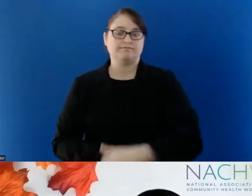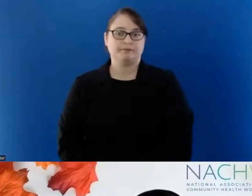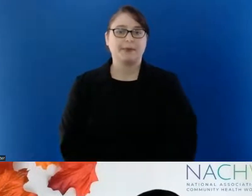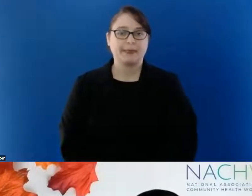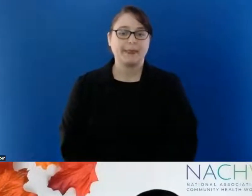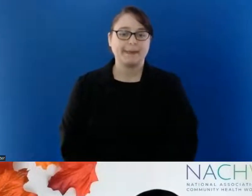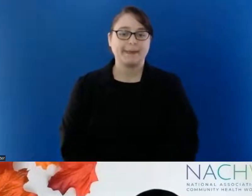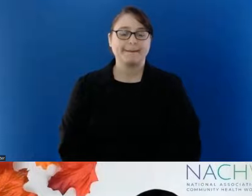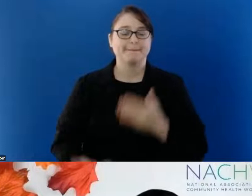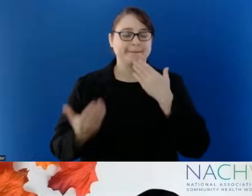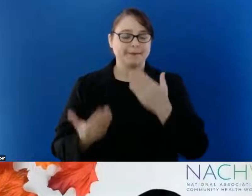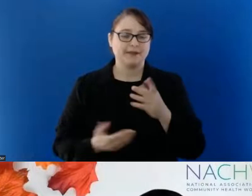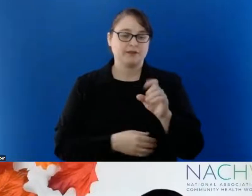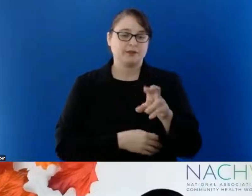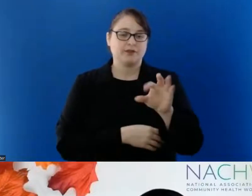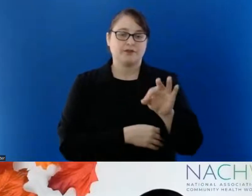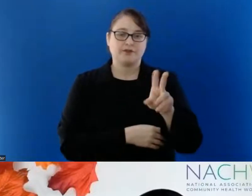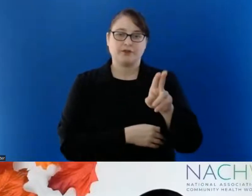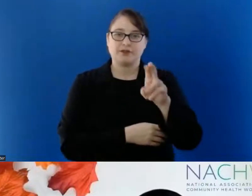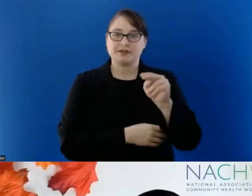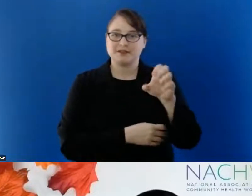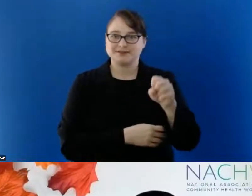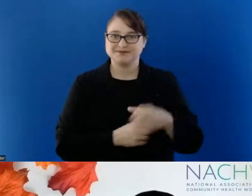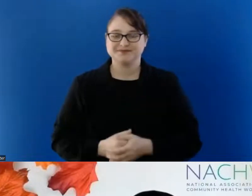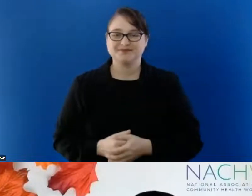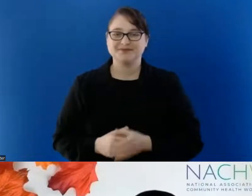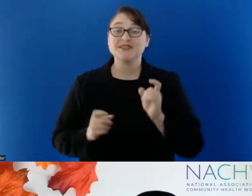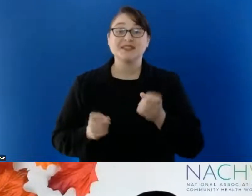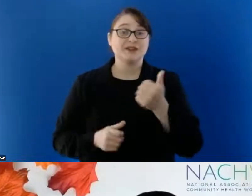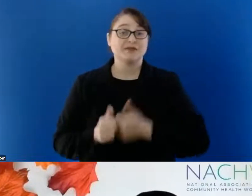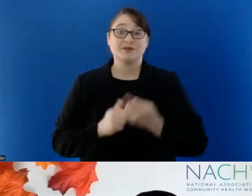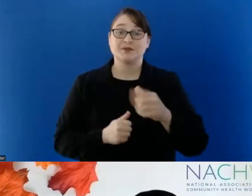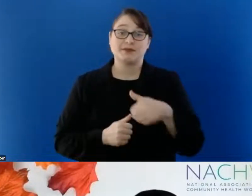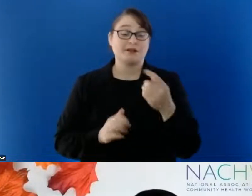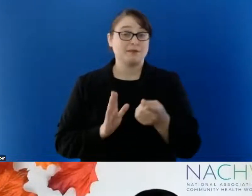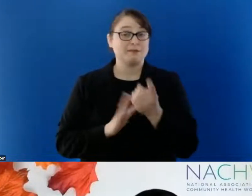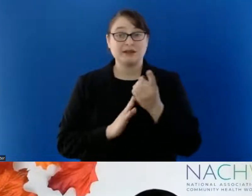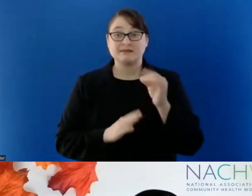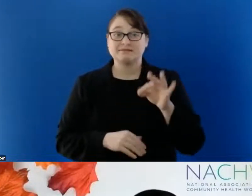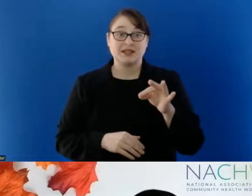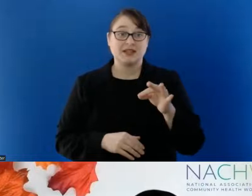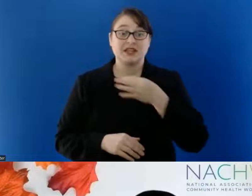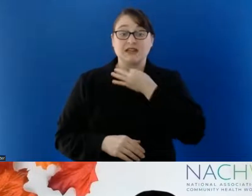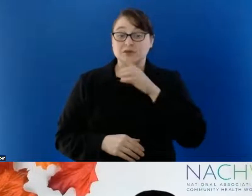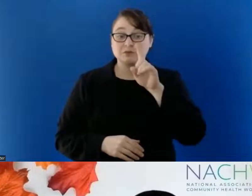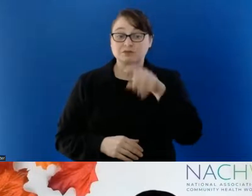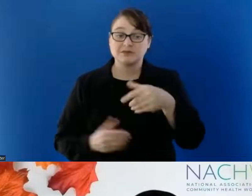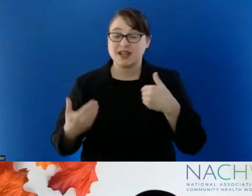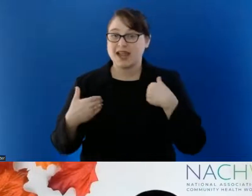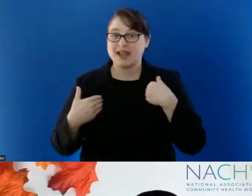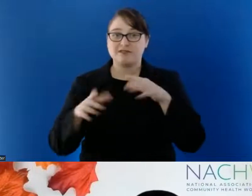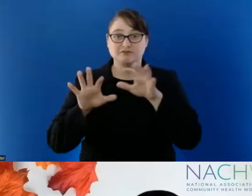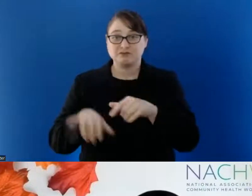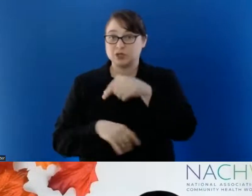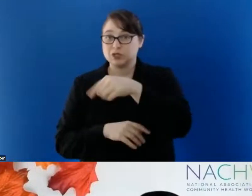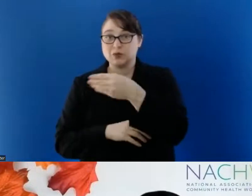Thank you, Dr. Furness. I want to give everyone another minute if folks have questions they want to put in the Q&A, or if they want